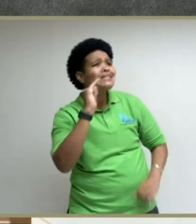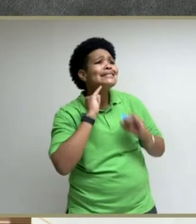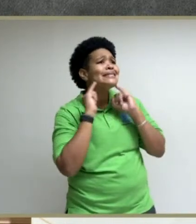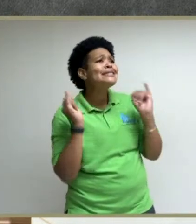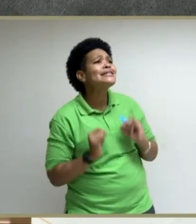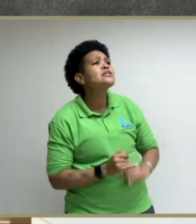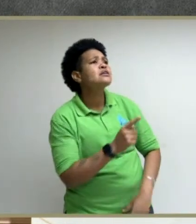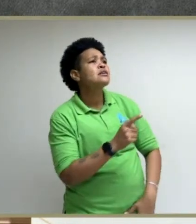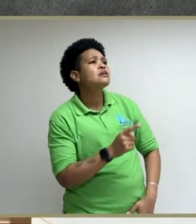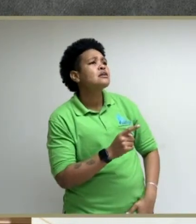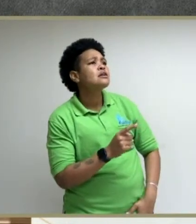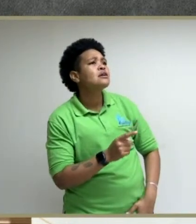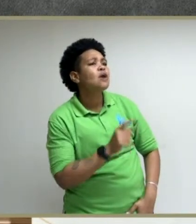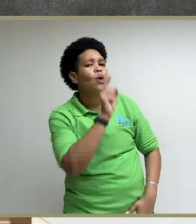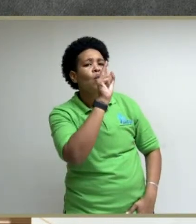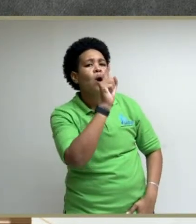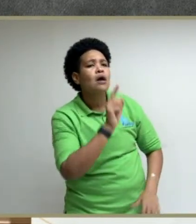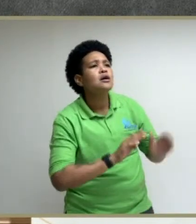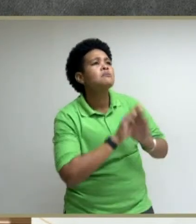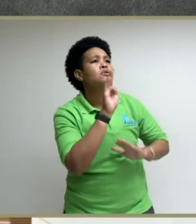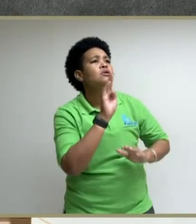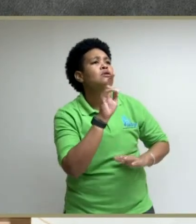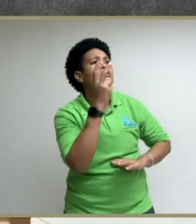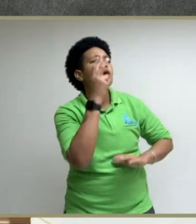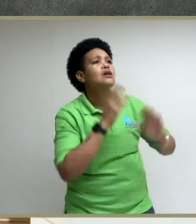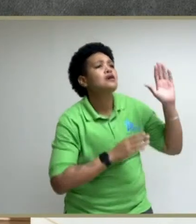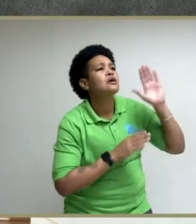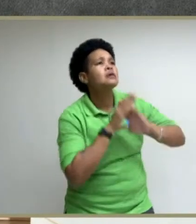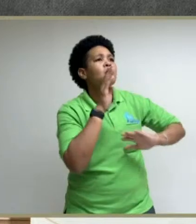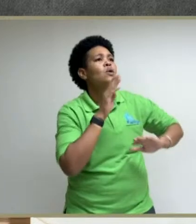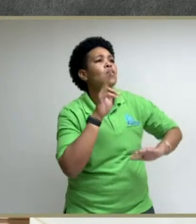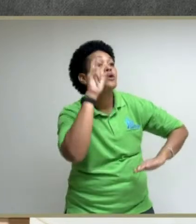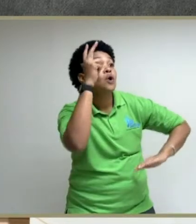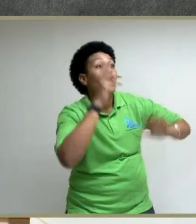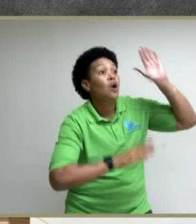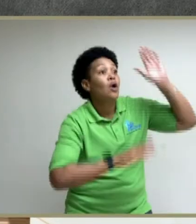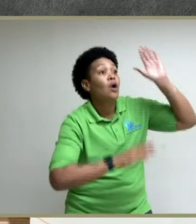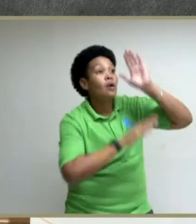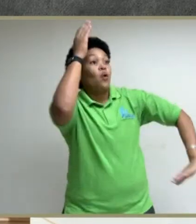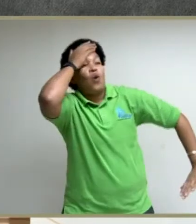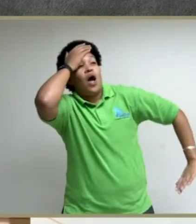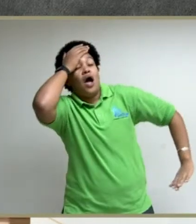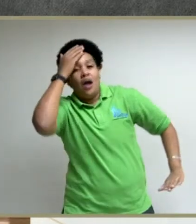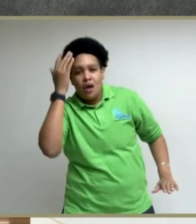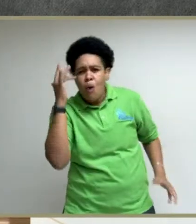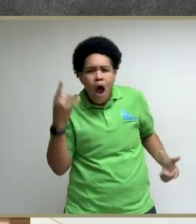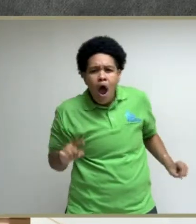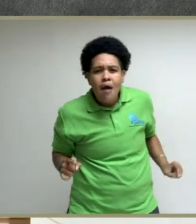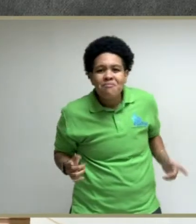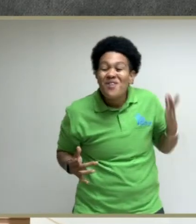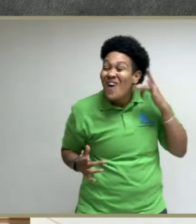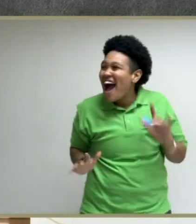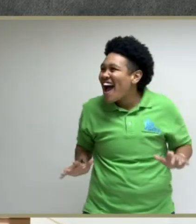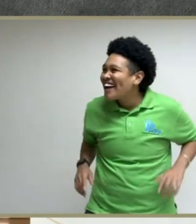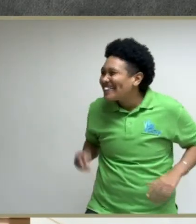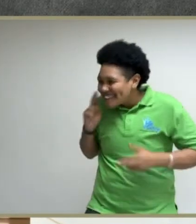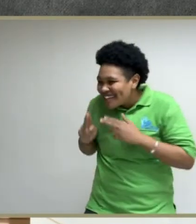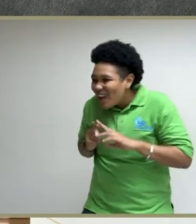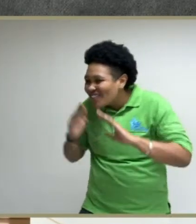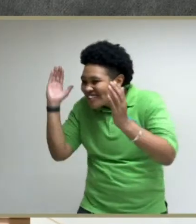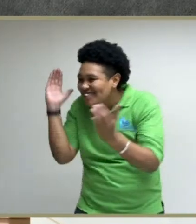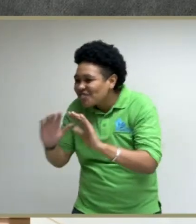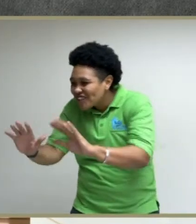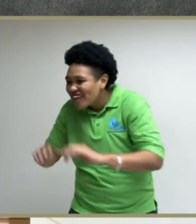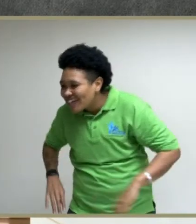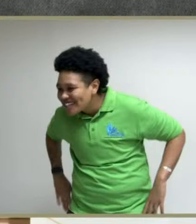third phases. And why has that happened? Because as soon as there was a decrease in the number